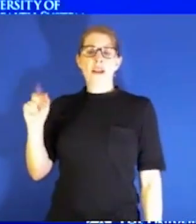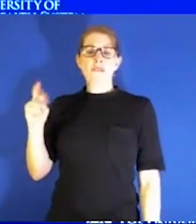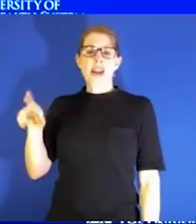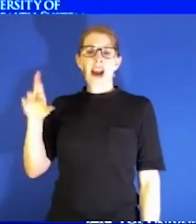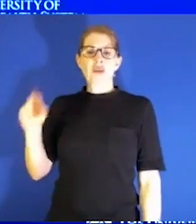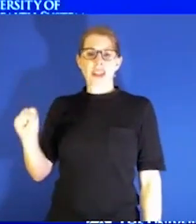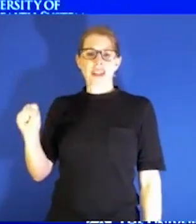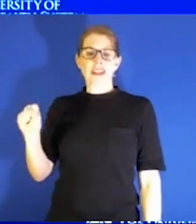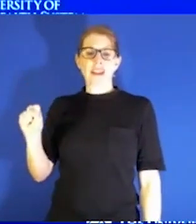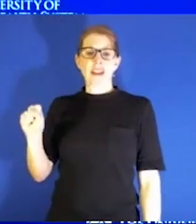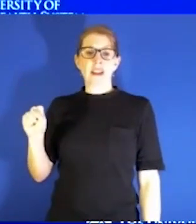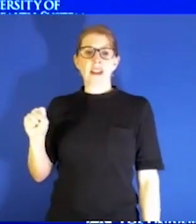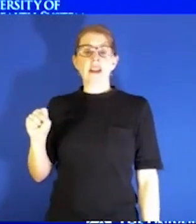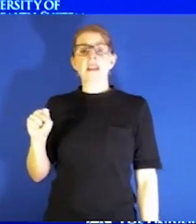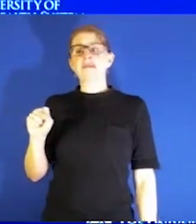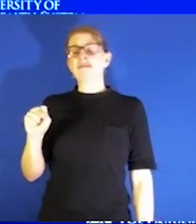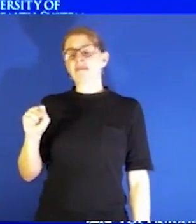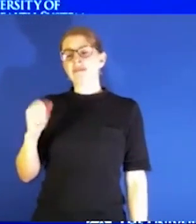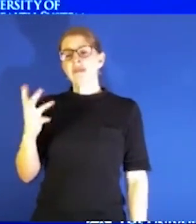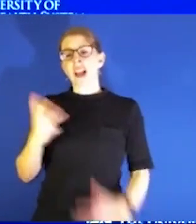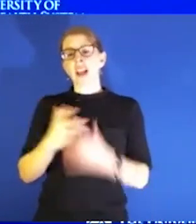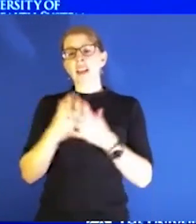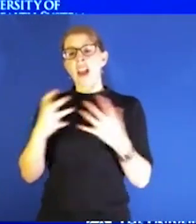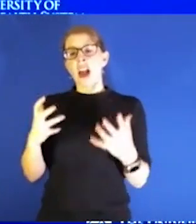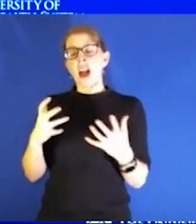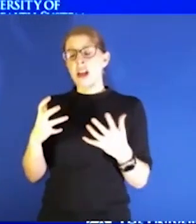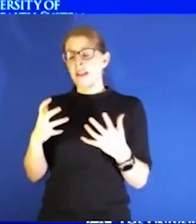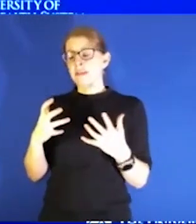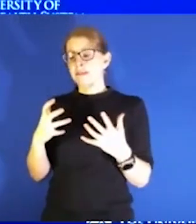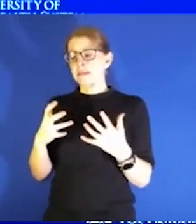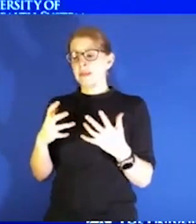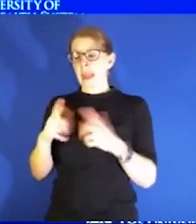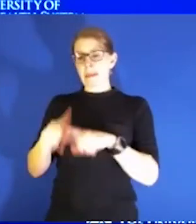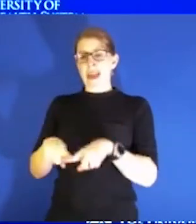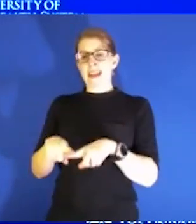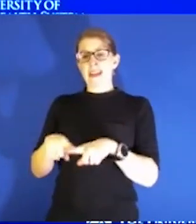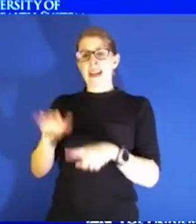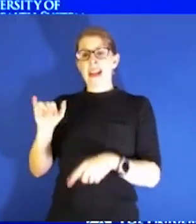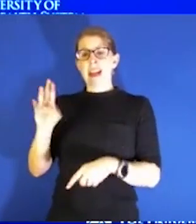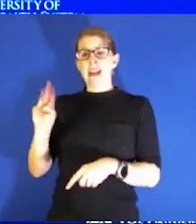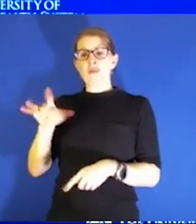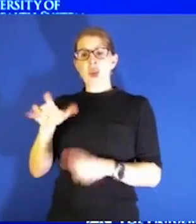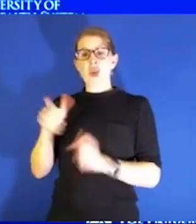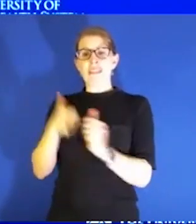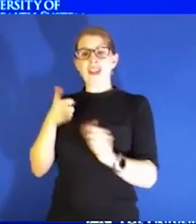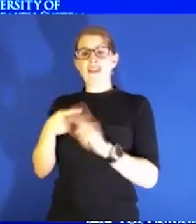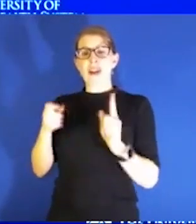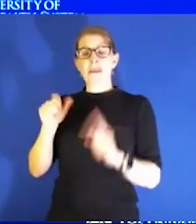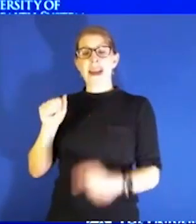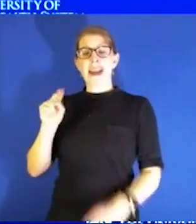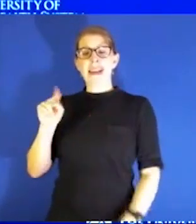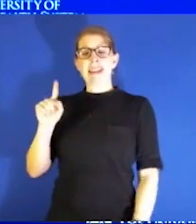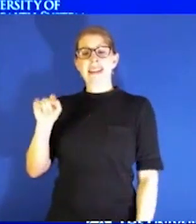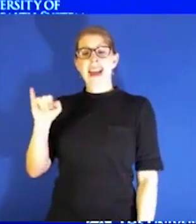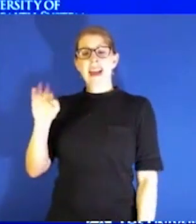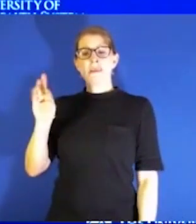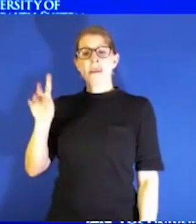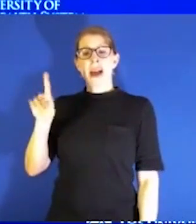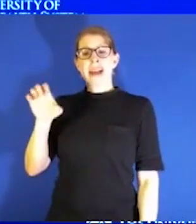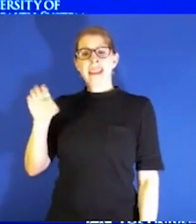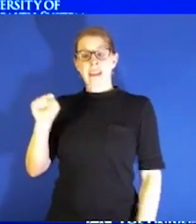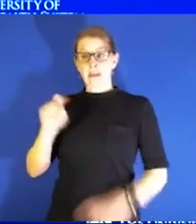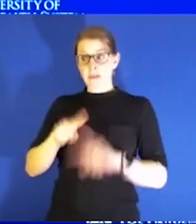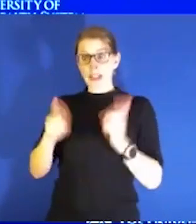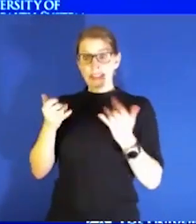rhinovirus, it is a lot of it based on immune evasion from those antibodies. But you still have some immune response